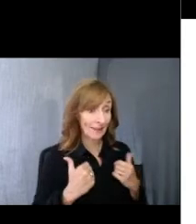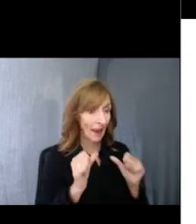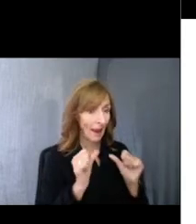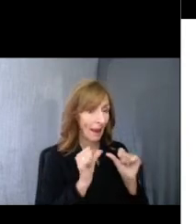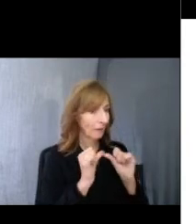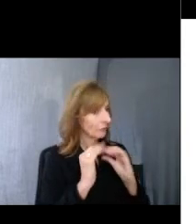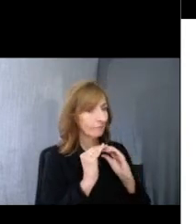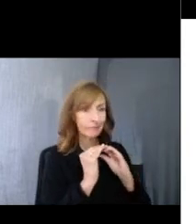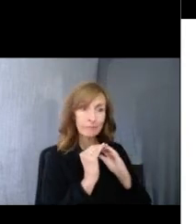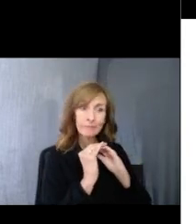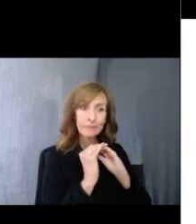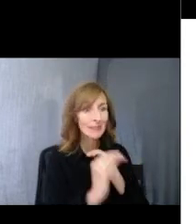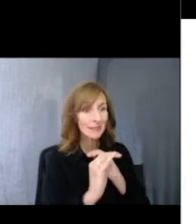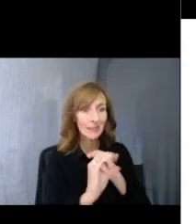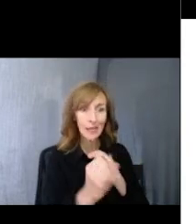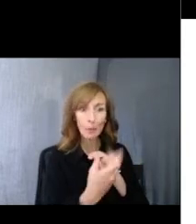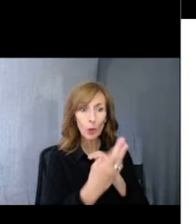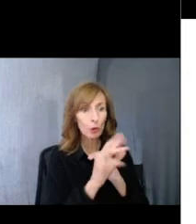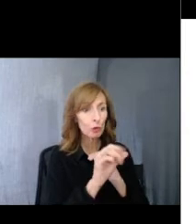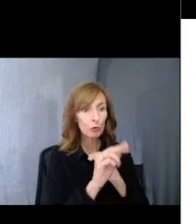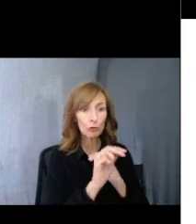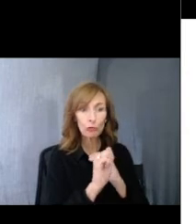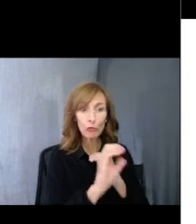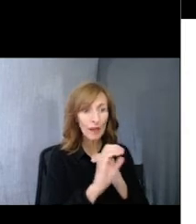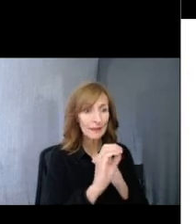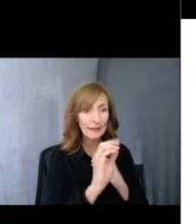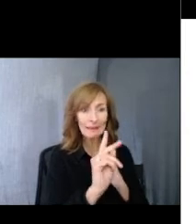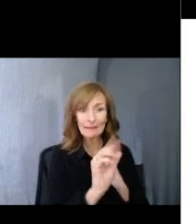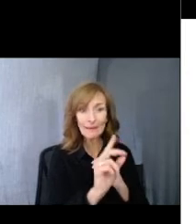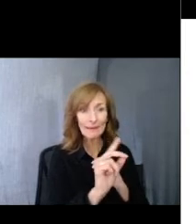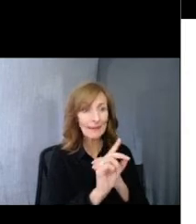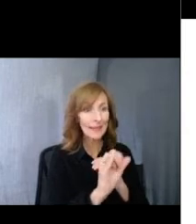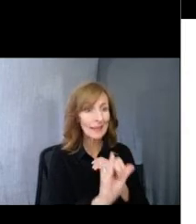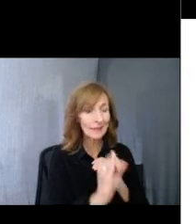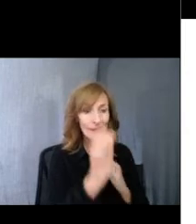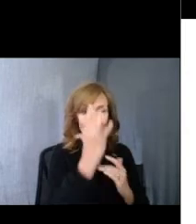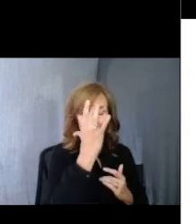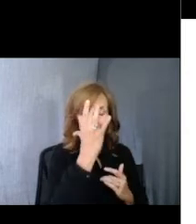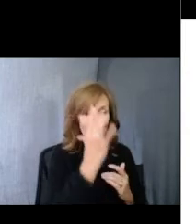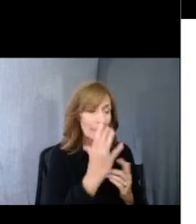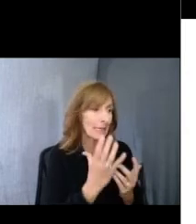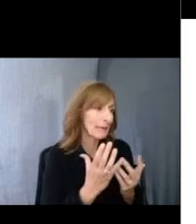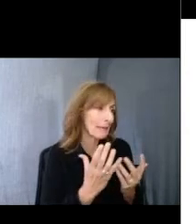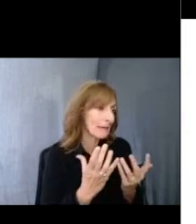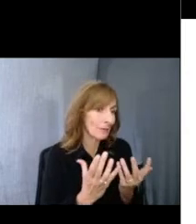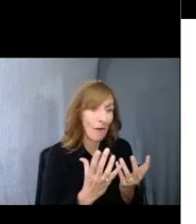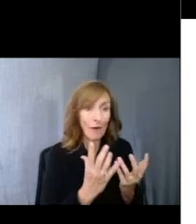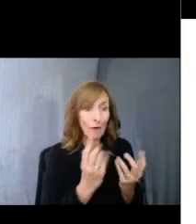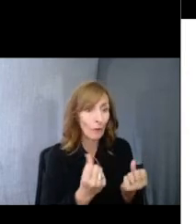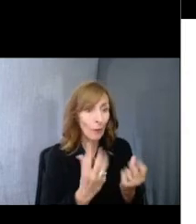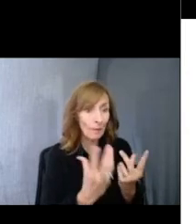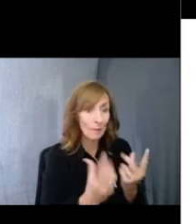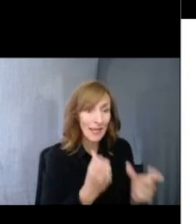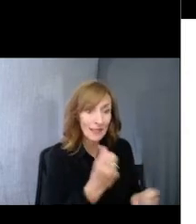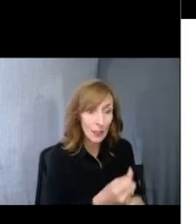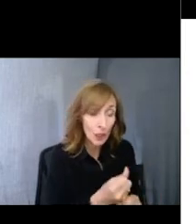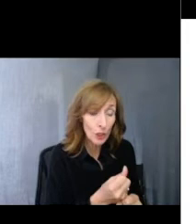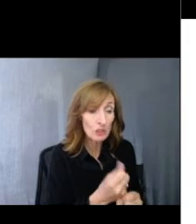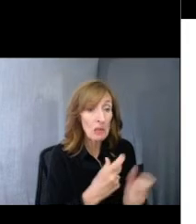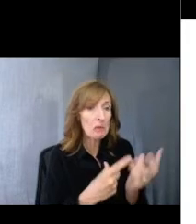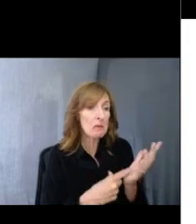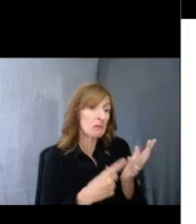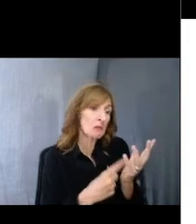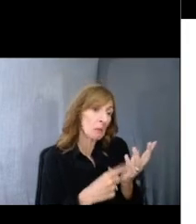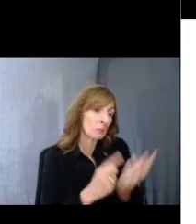problems for years and years and years. They can have little episodes of decompensation where maybe their kidney parameters get a little